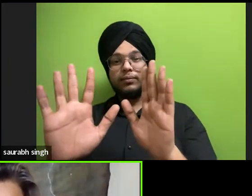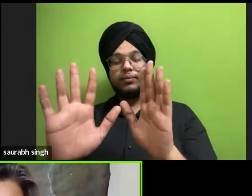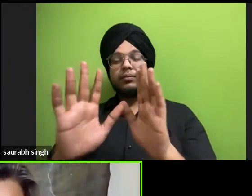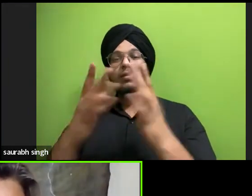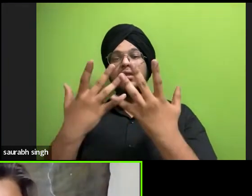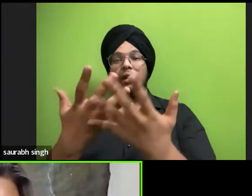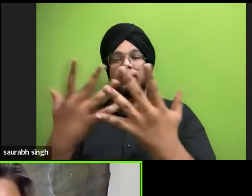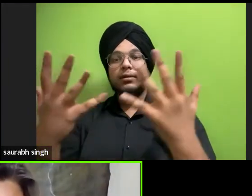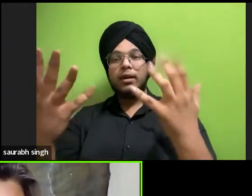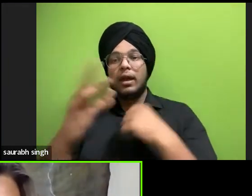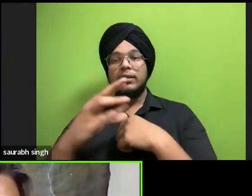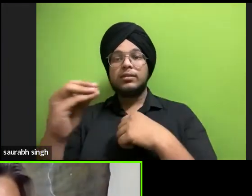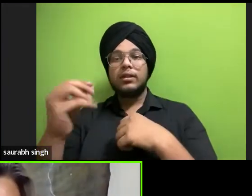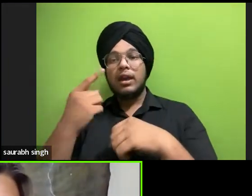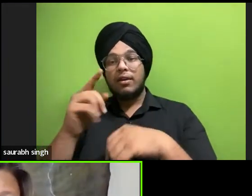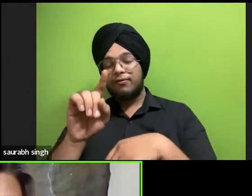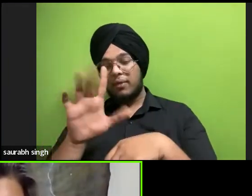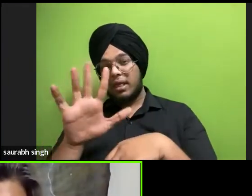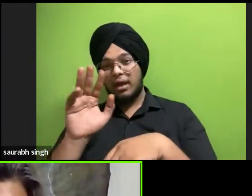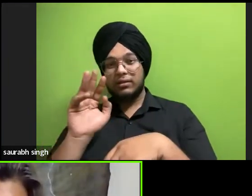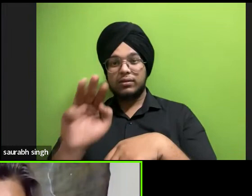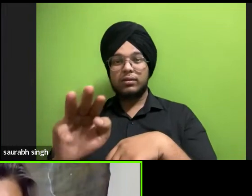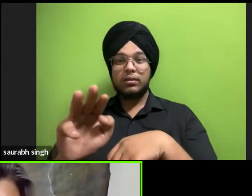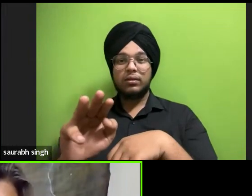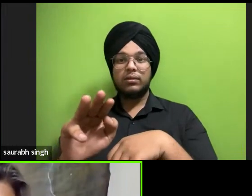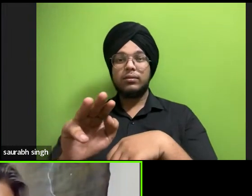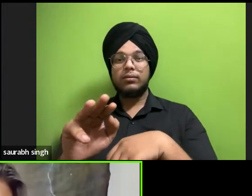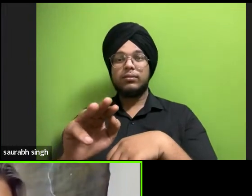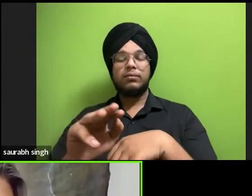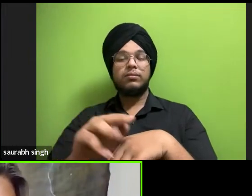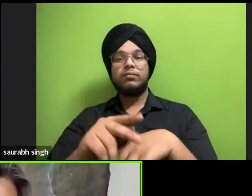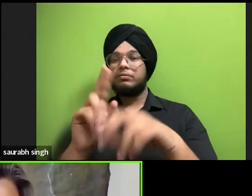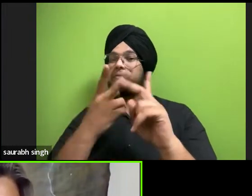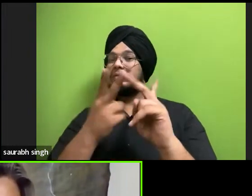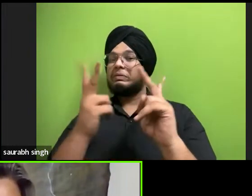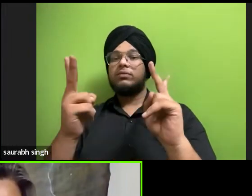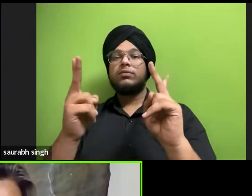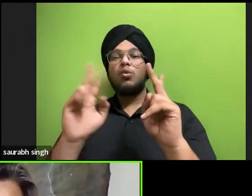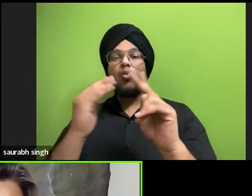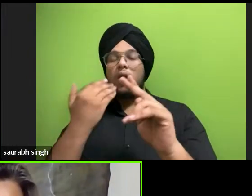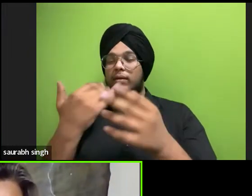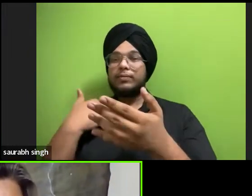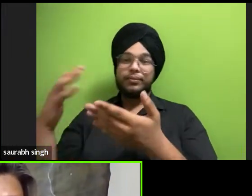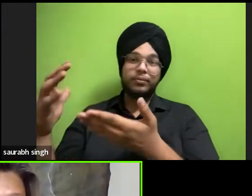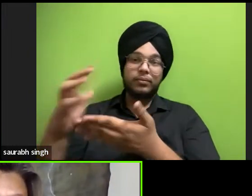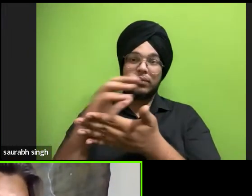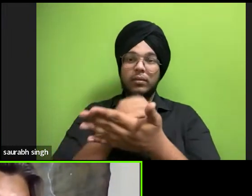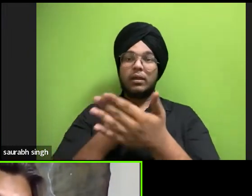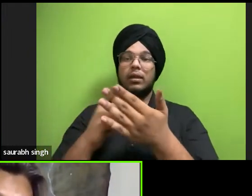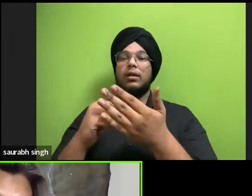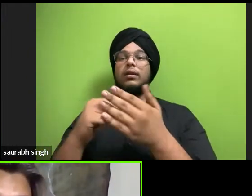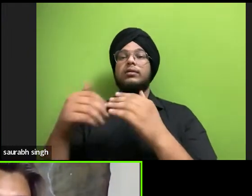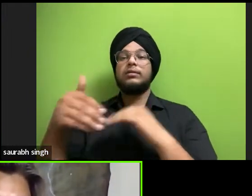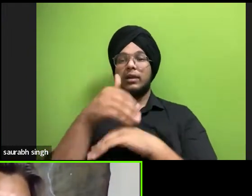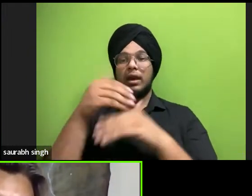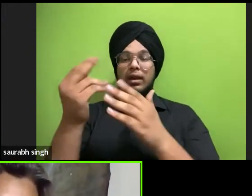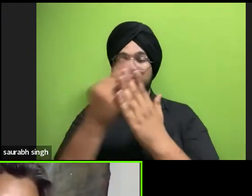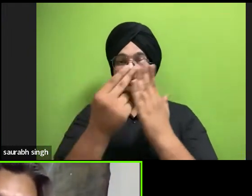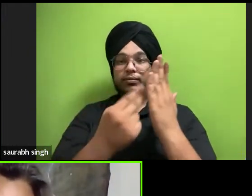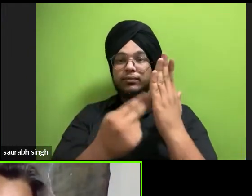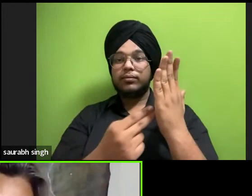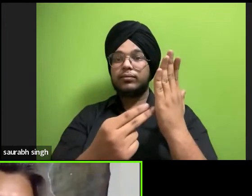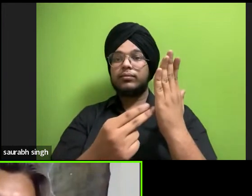objects and 50,000 archives. Because when we collect architecture, they come in fundamentally through